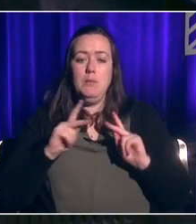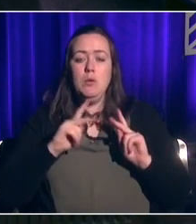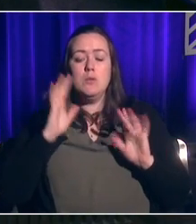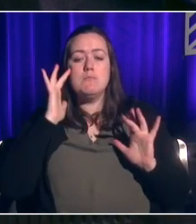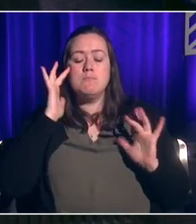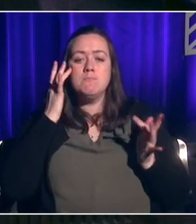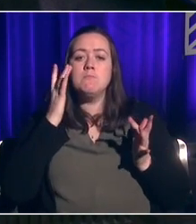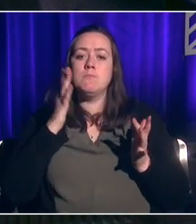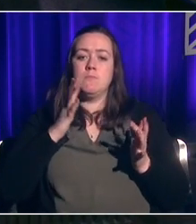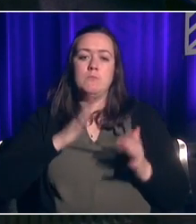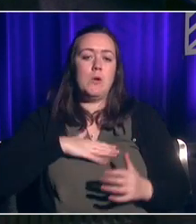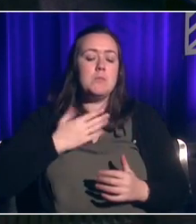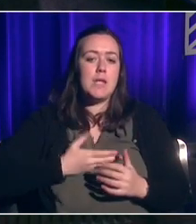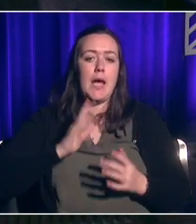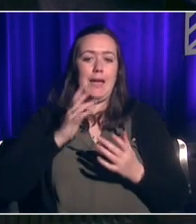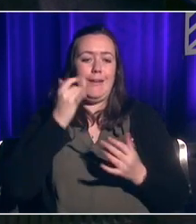hook.